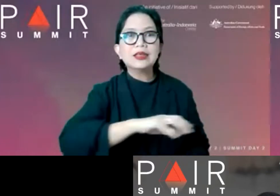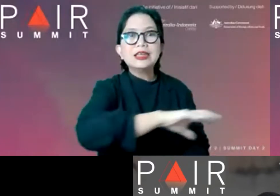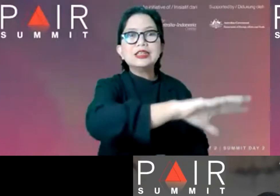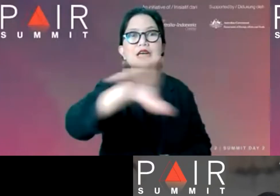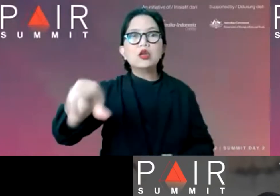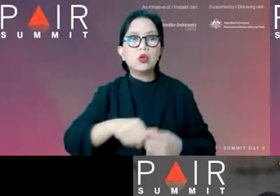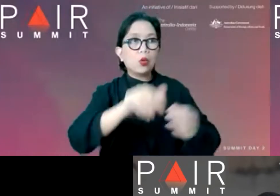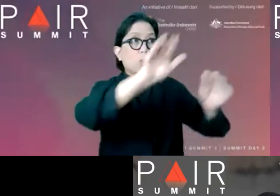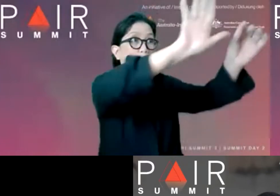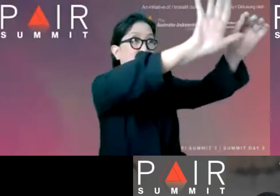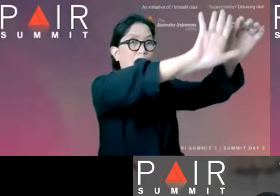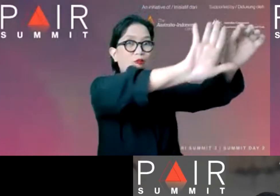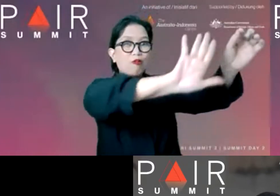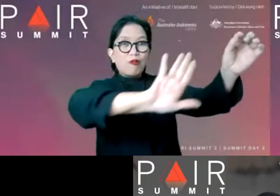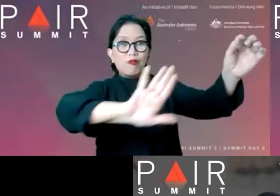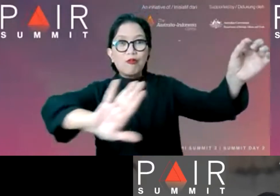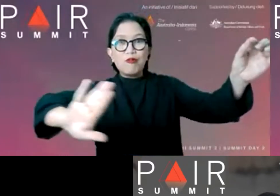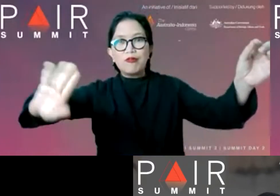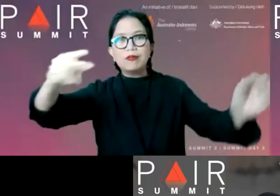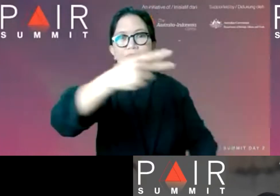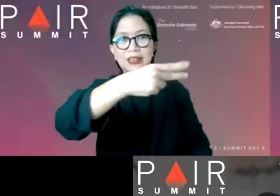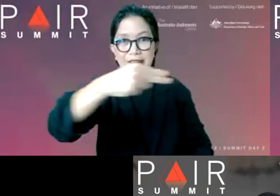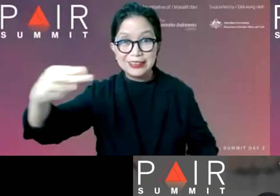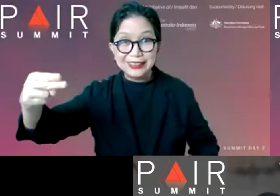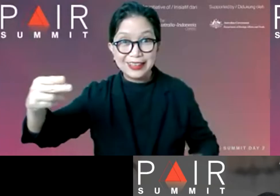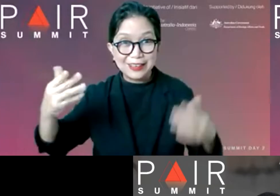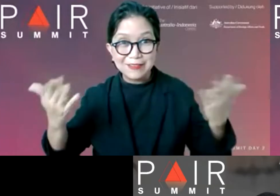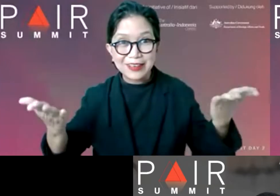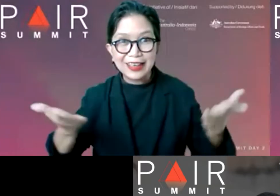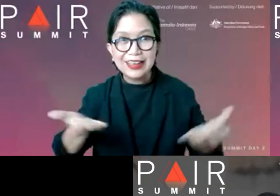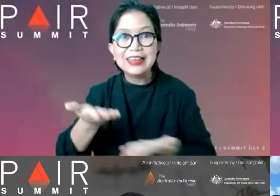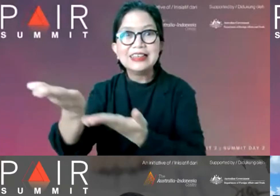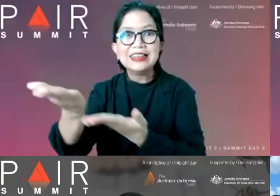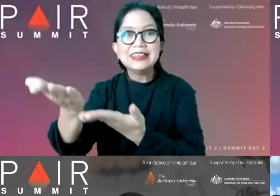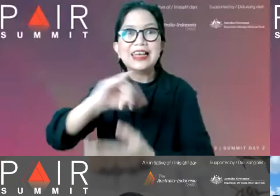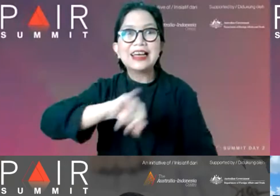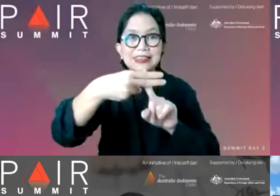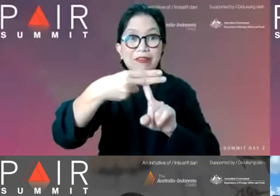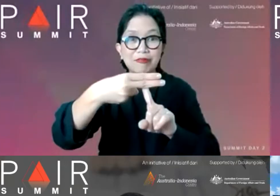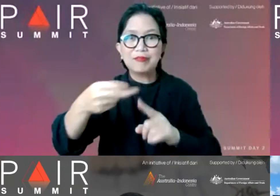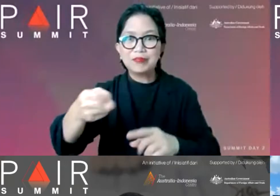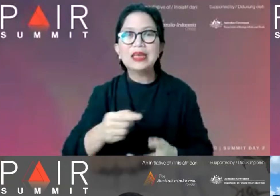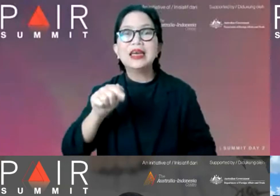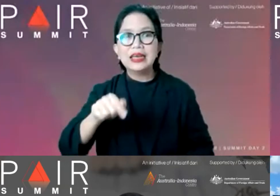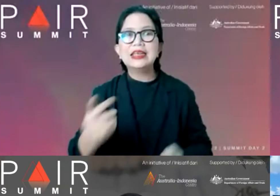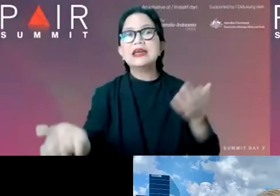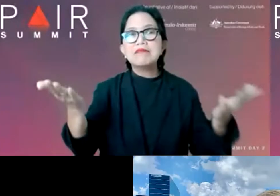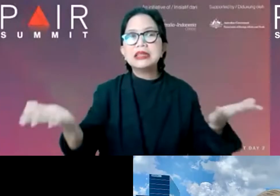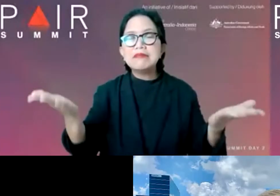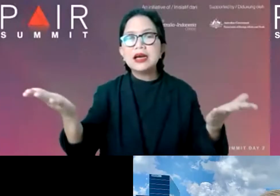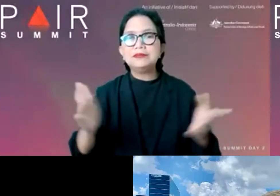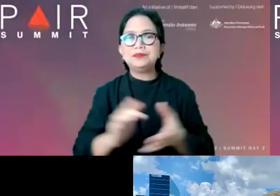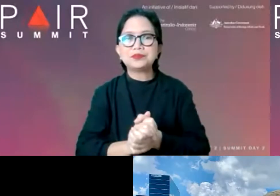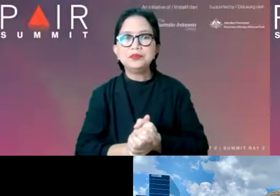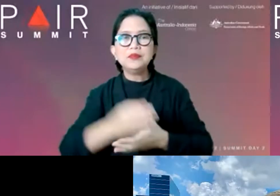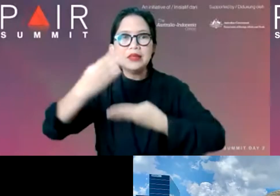That's a good point. I might go to Jeff to look at that, because obviously that's a consideration if a business is thinking about what do I set up, how do I